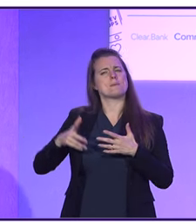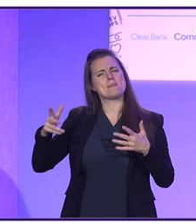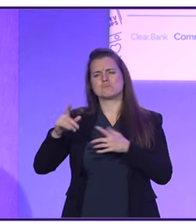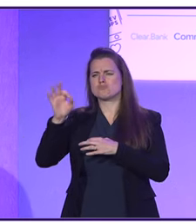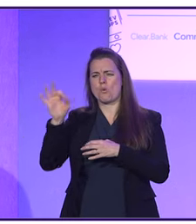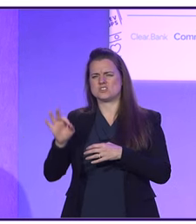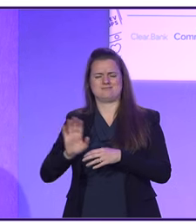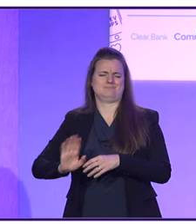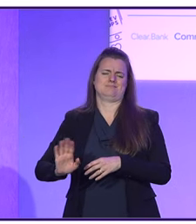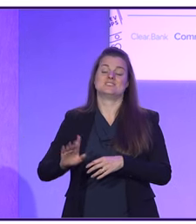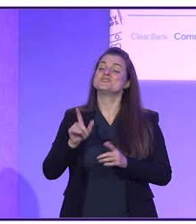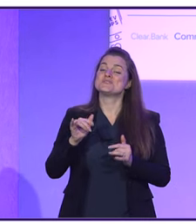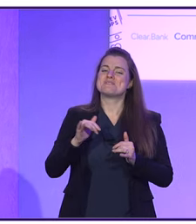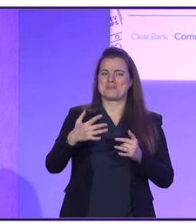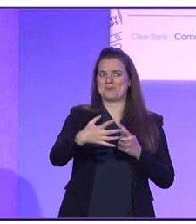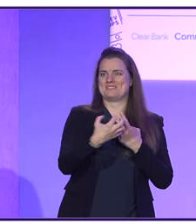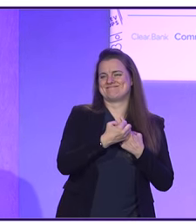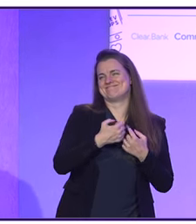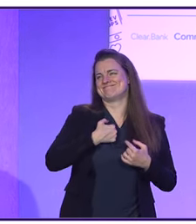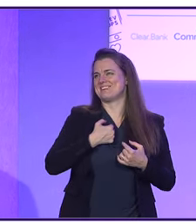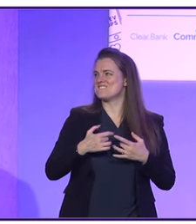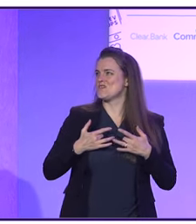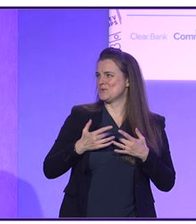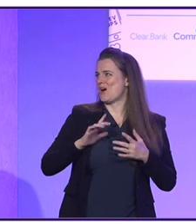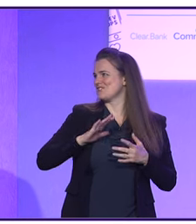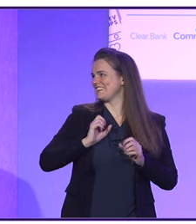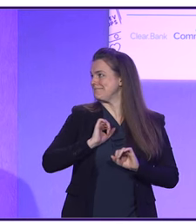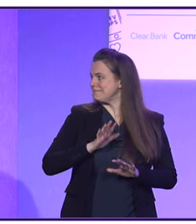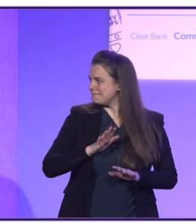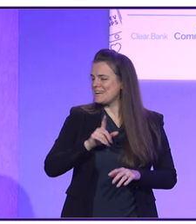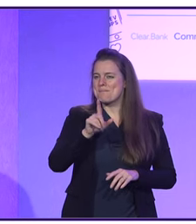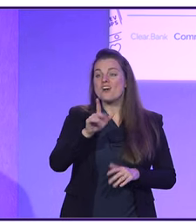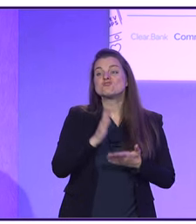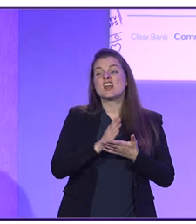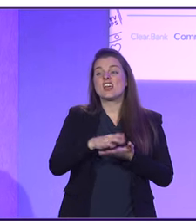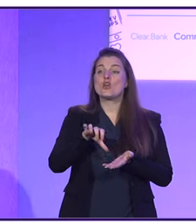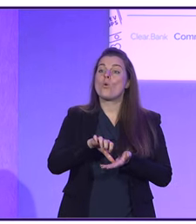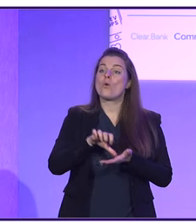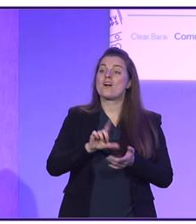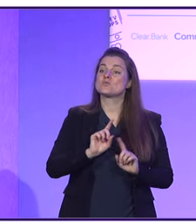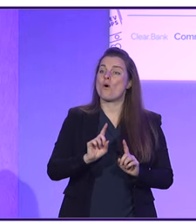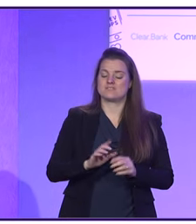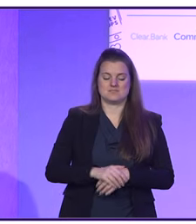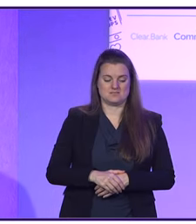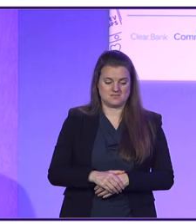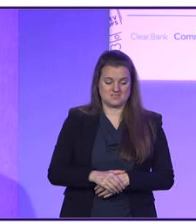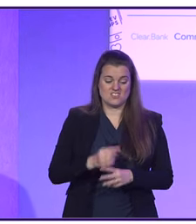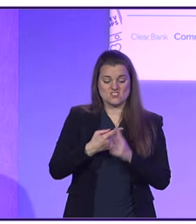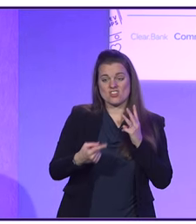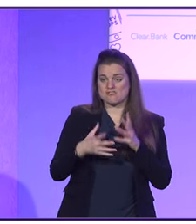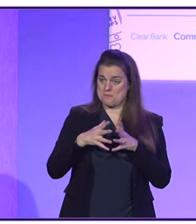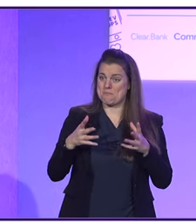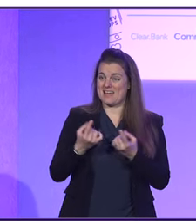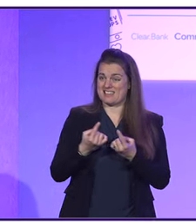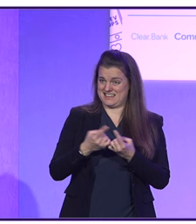You can probably tell how I feel about some of these companies, but the essence of it is really straightforward. Three big things are